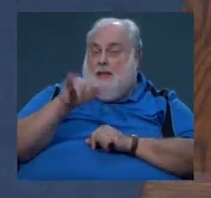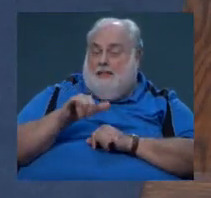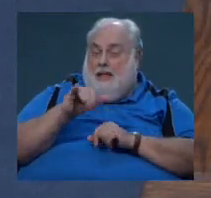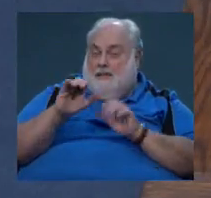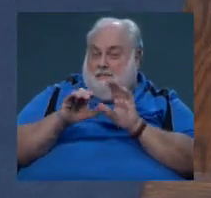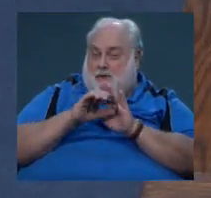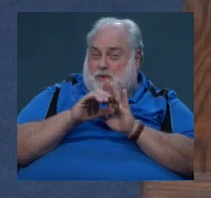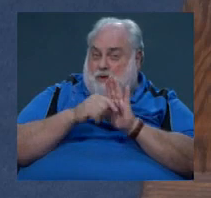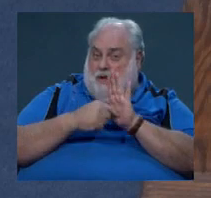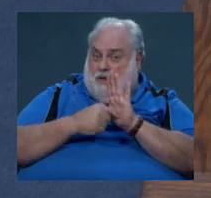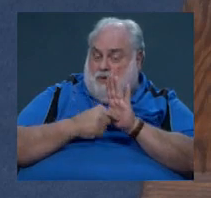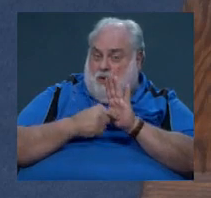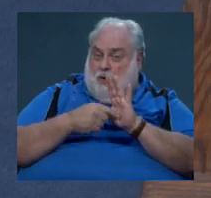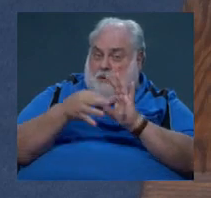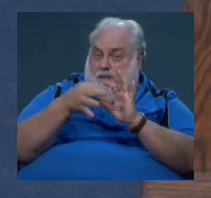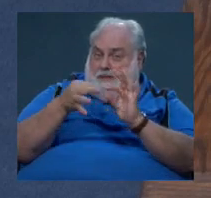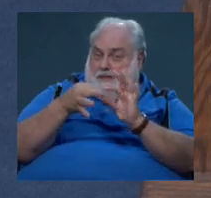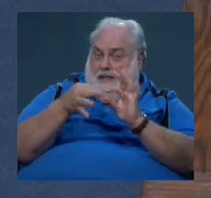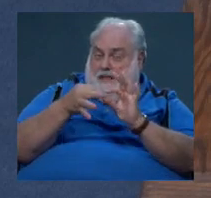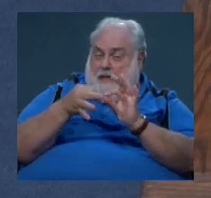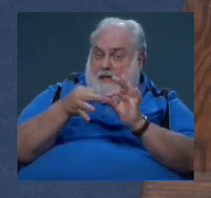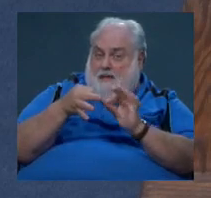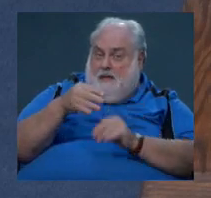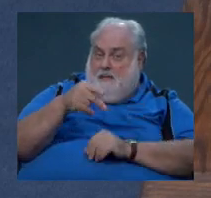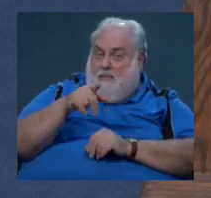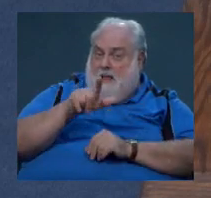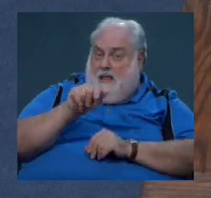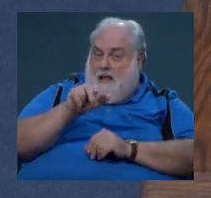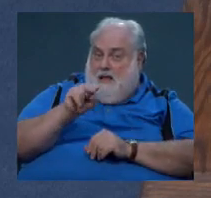the plan that